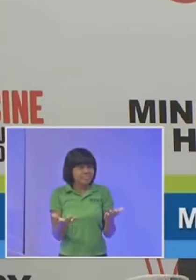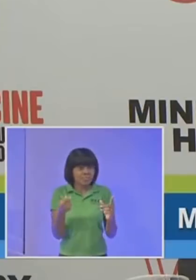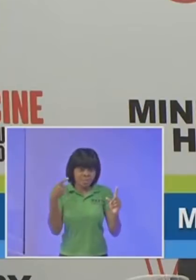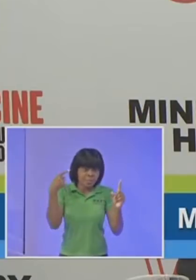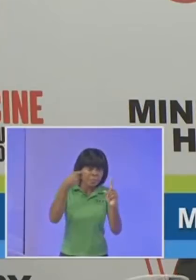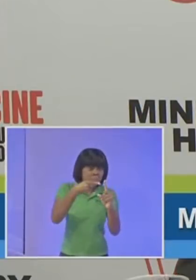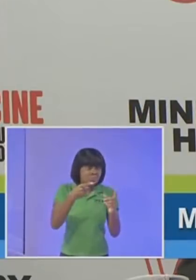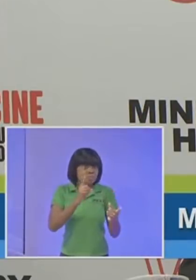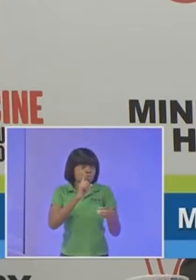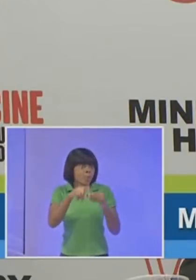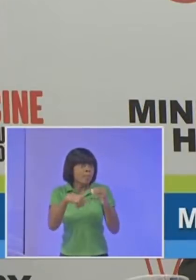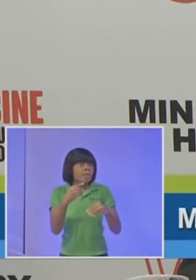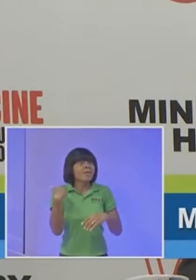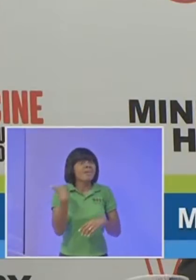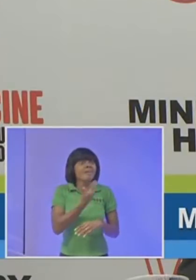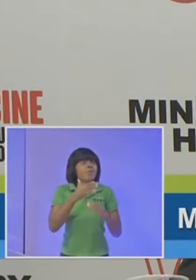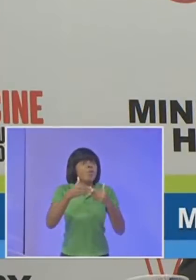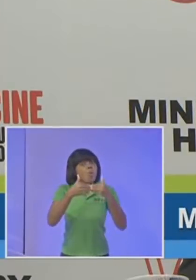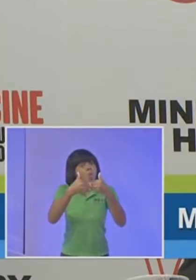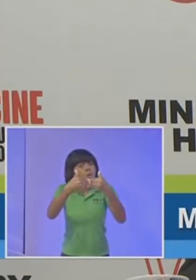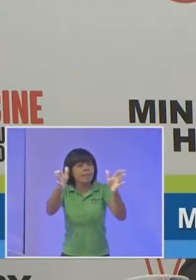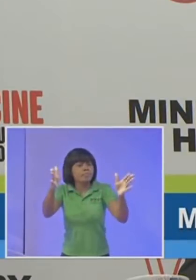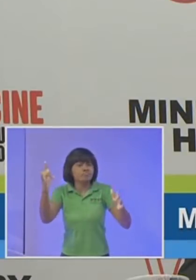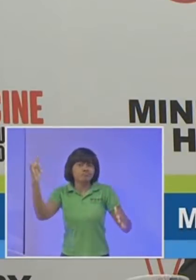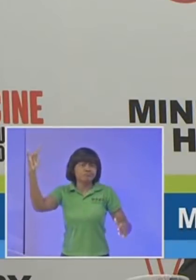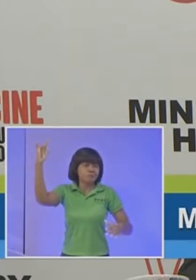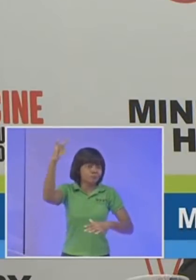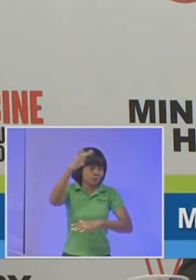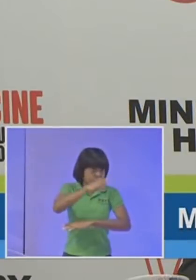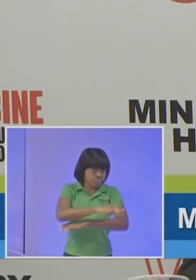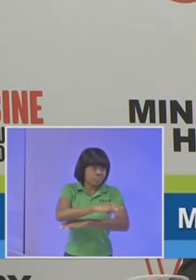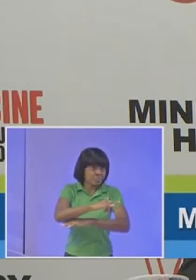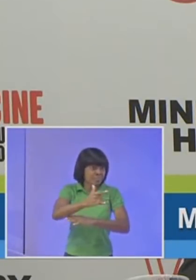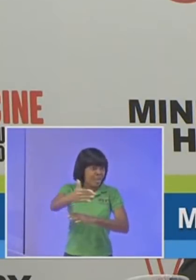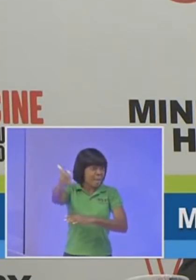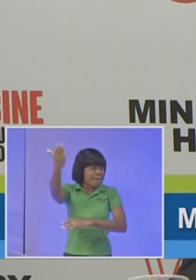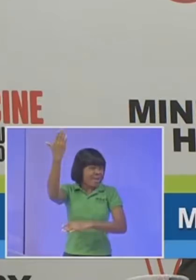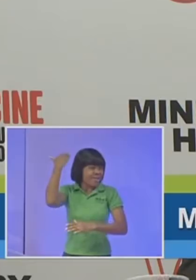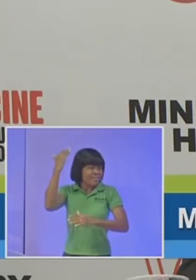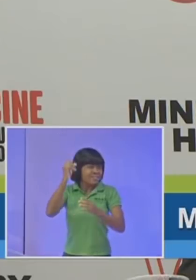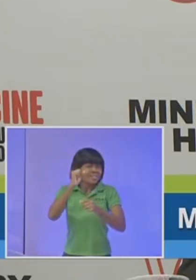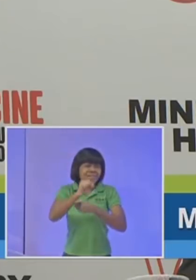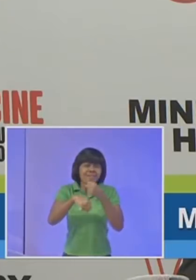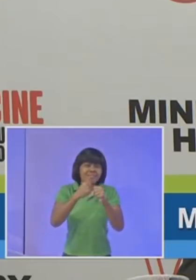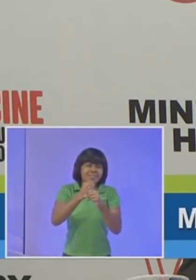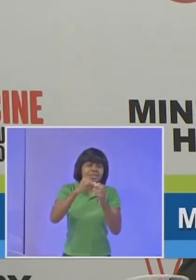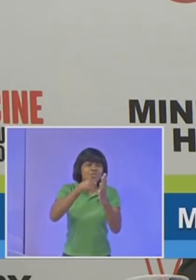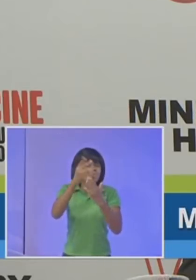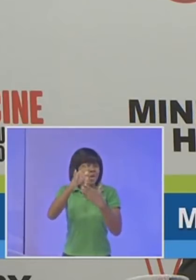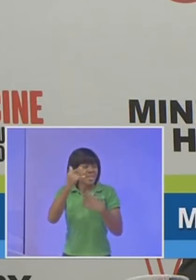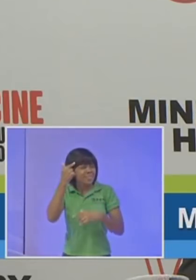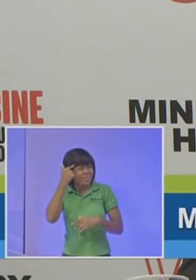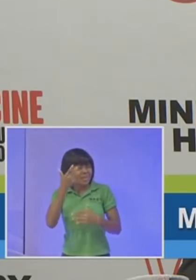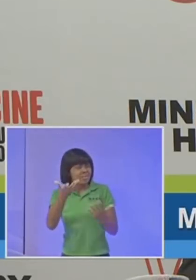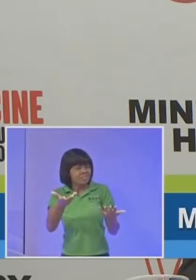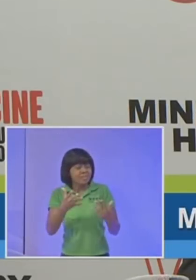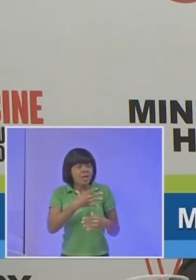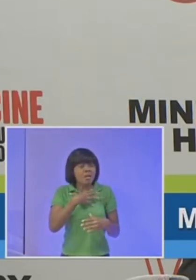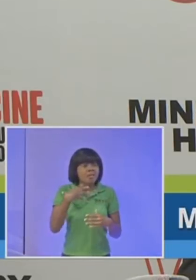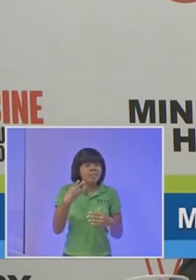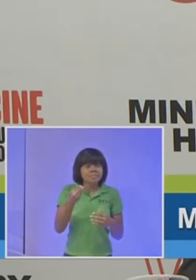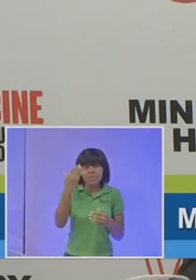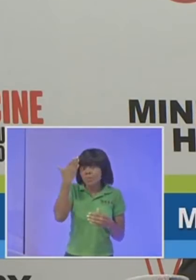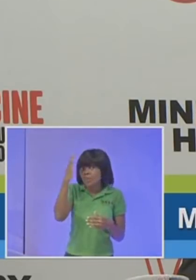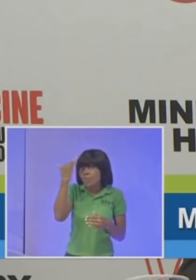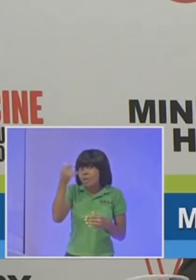of last year, I believe, to vaccinated, to two categories of persons, citizens